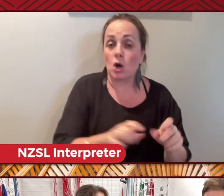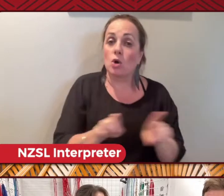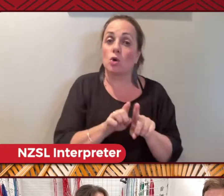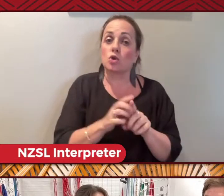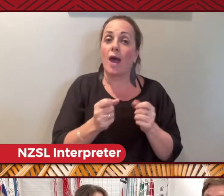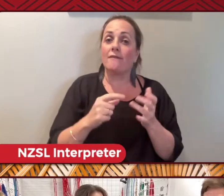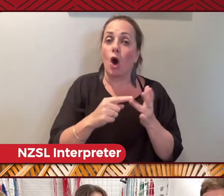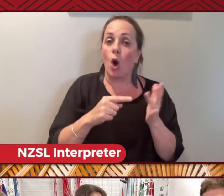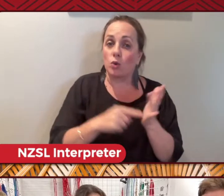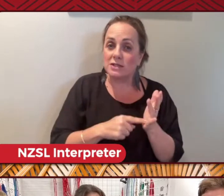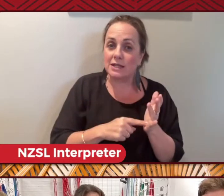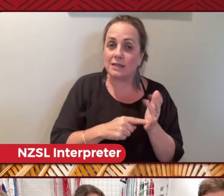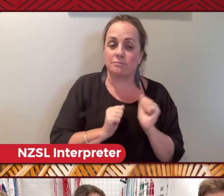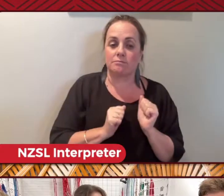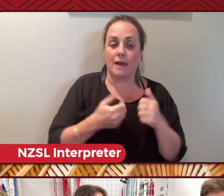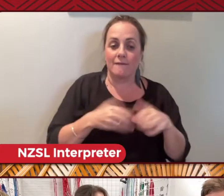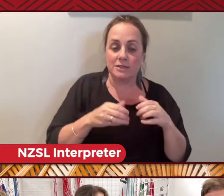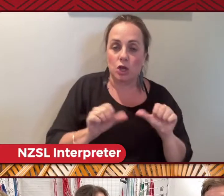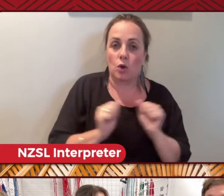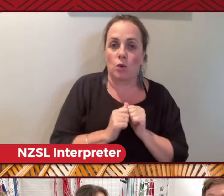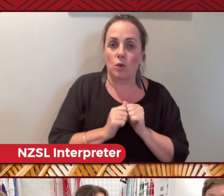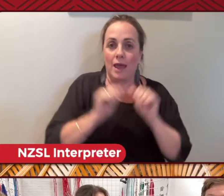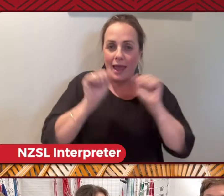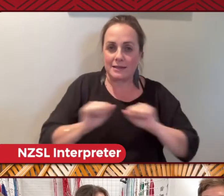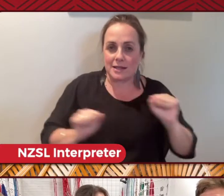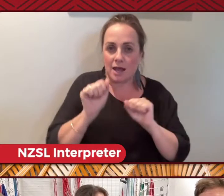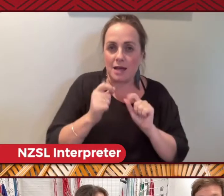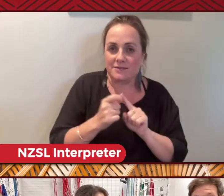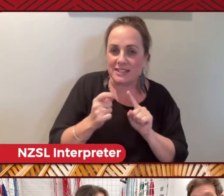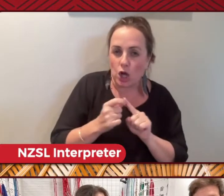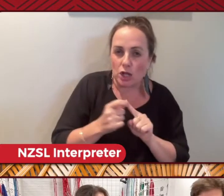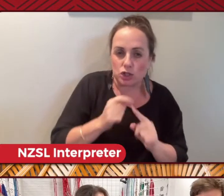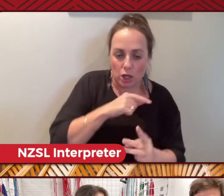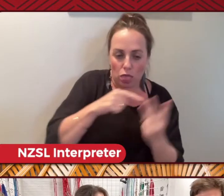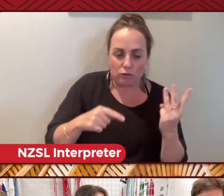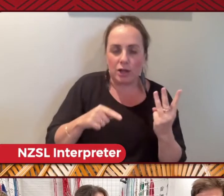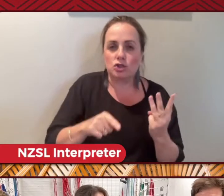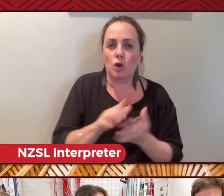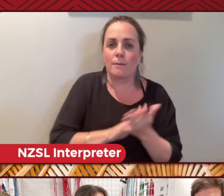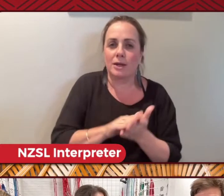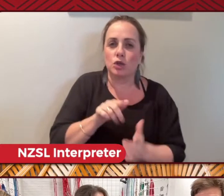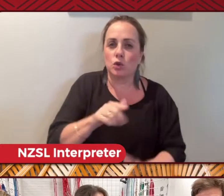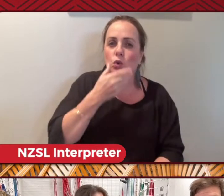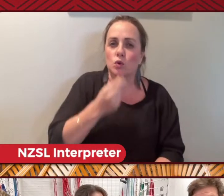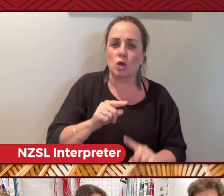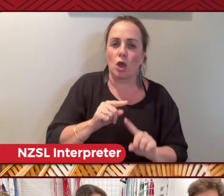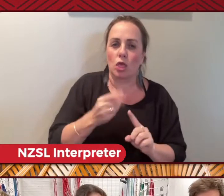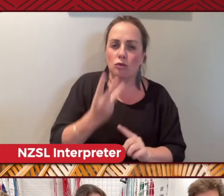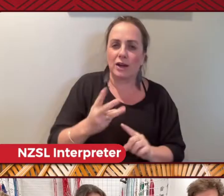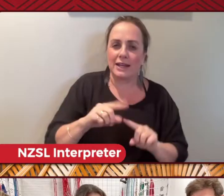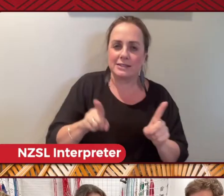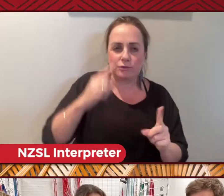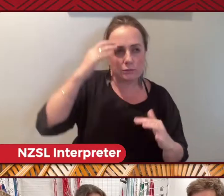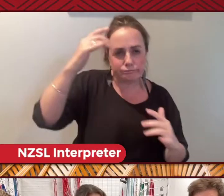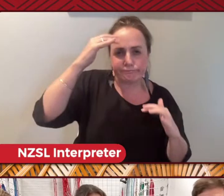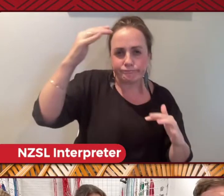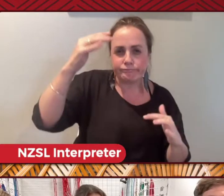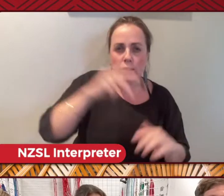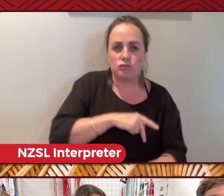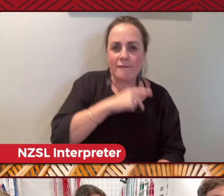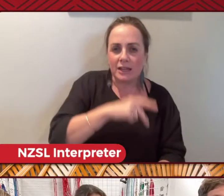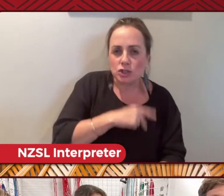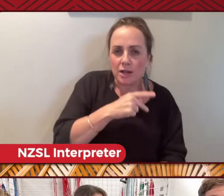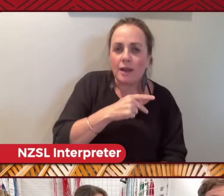therapy, physiotherapy, and exercise physiology. So you're using 3 modalities or 3 professions, or allied health,